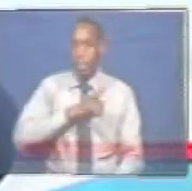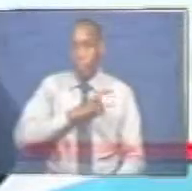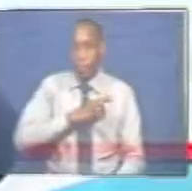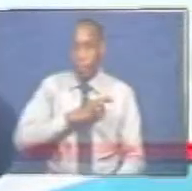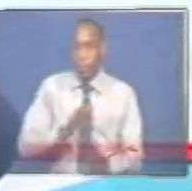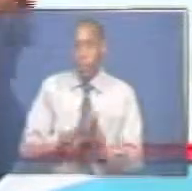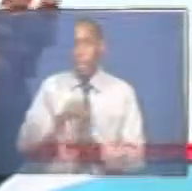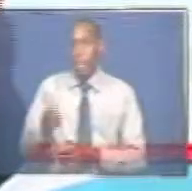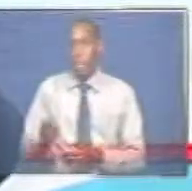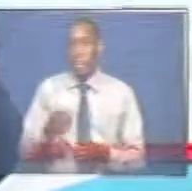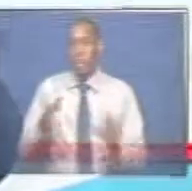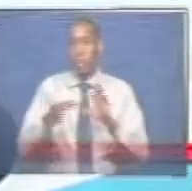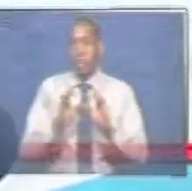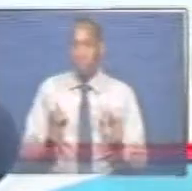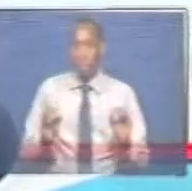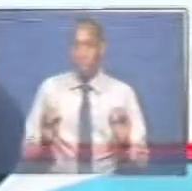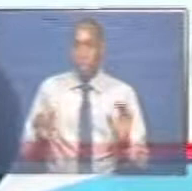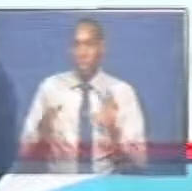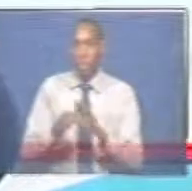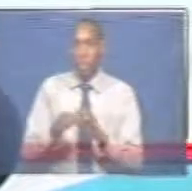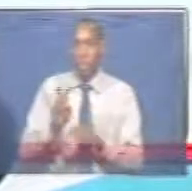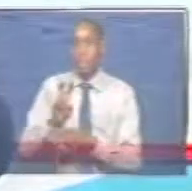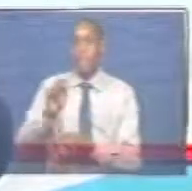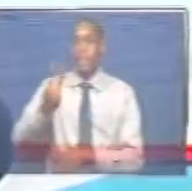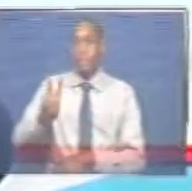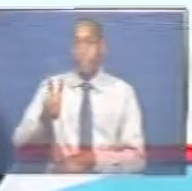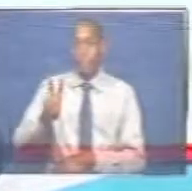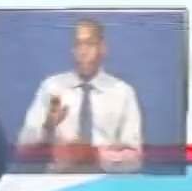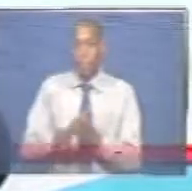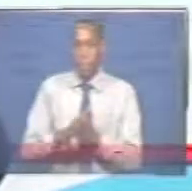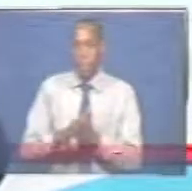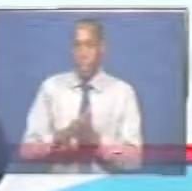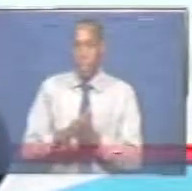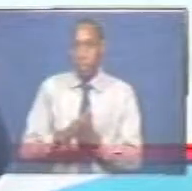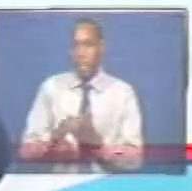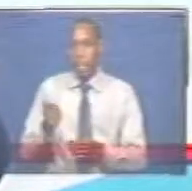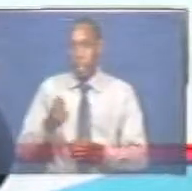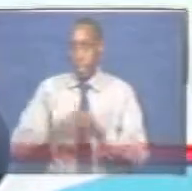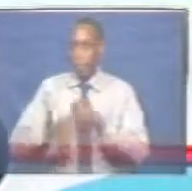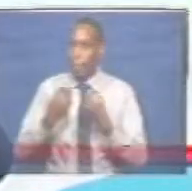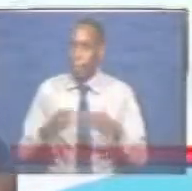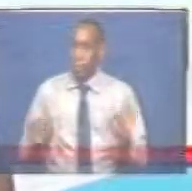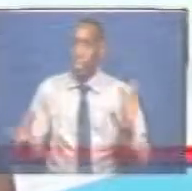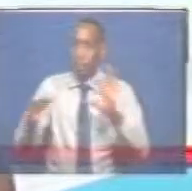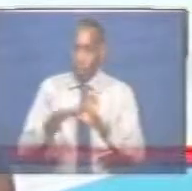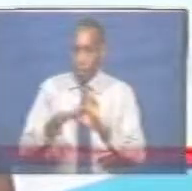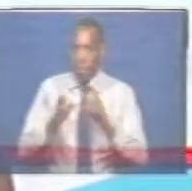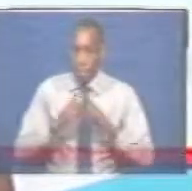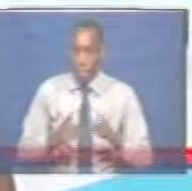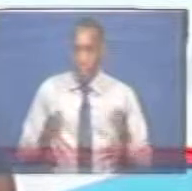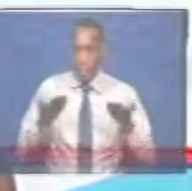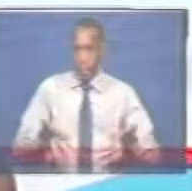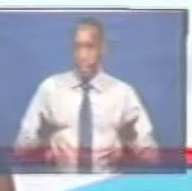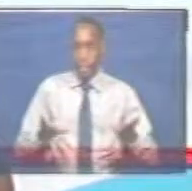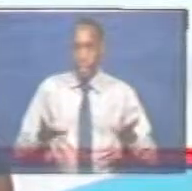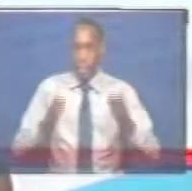those who don't want to join, they just want to come for match screening and join for charity events and all that, you're free to come, it's free. But at the moment,